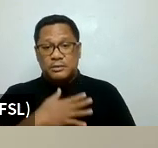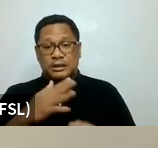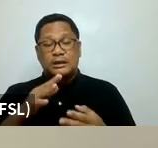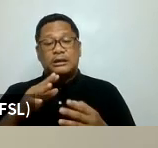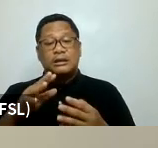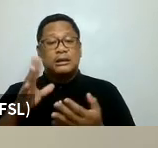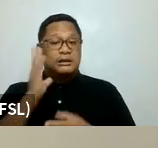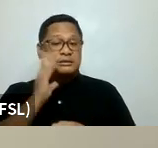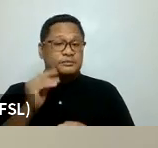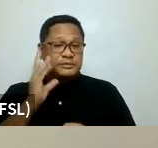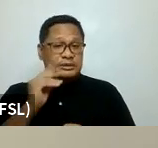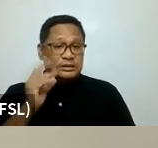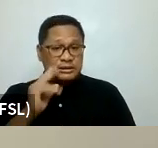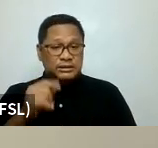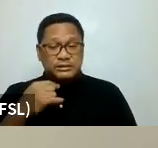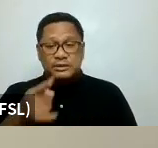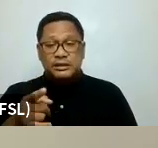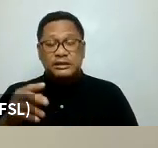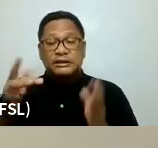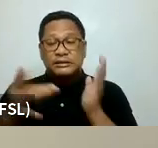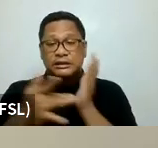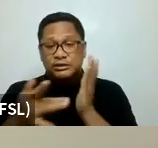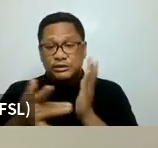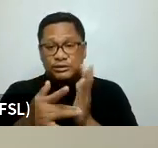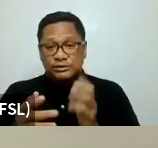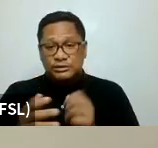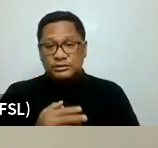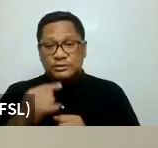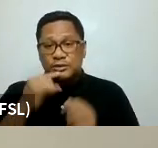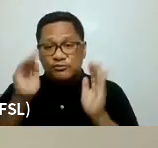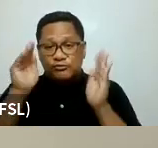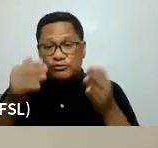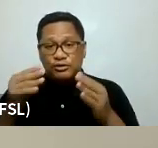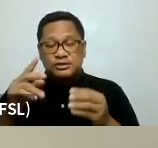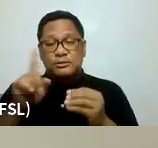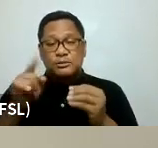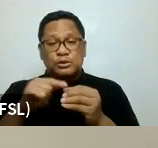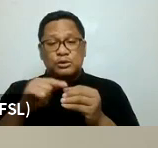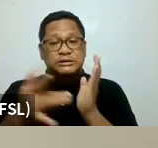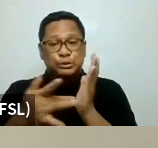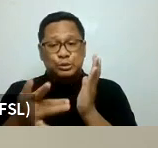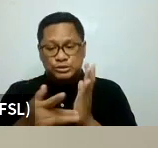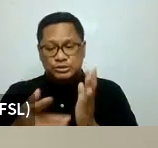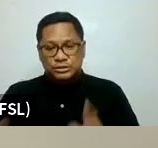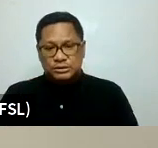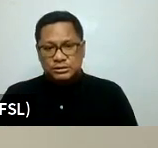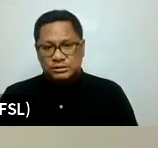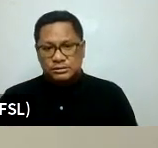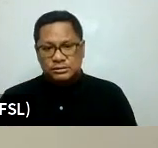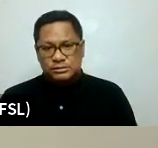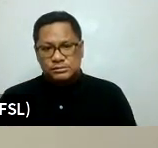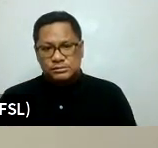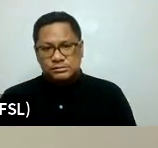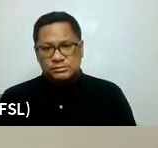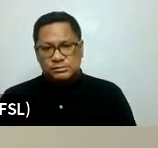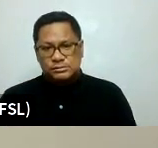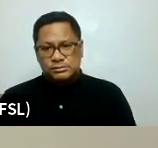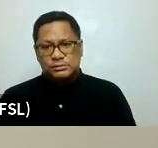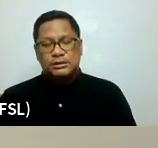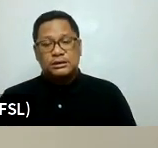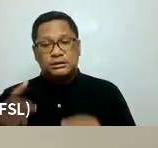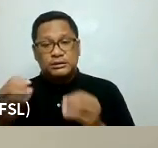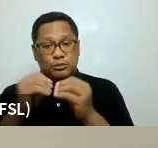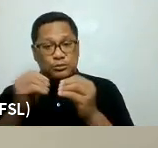Technology and Livelihood Resource Center, the focus was technology. Technology. The more you know